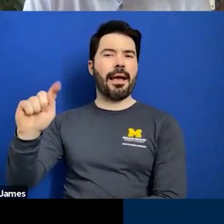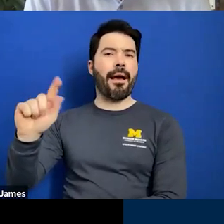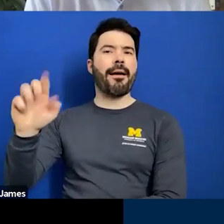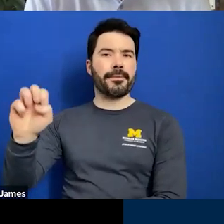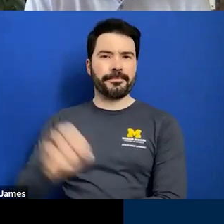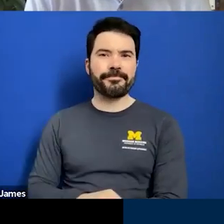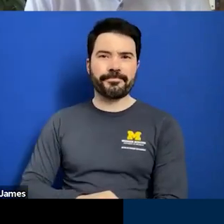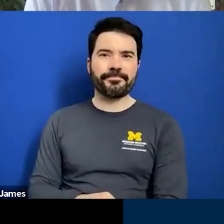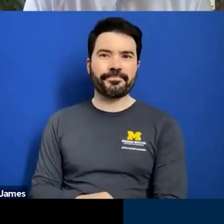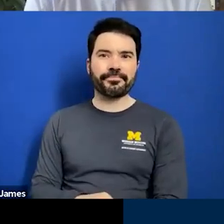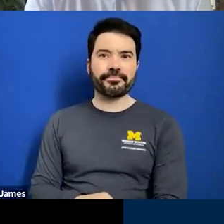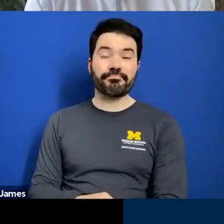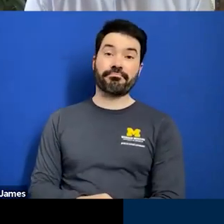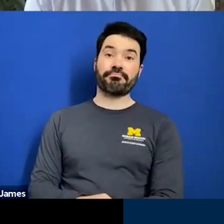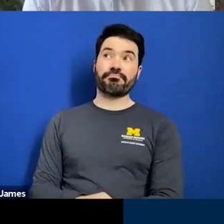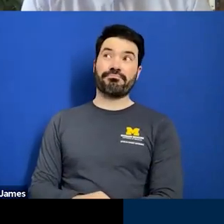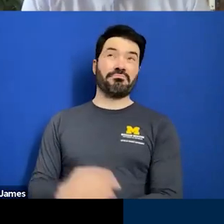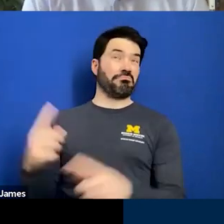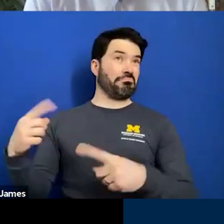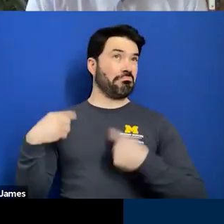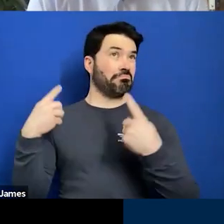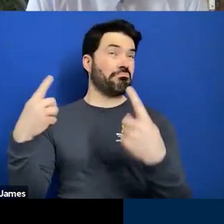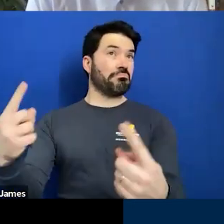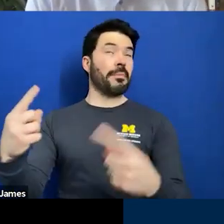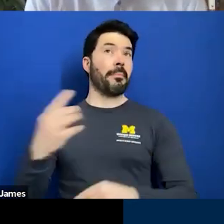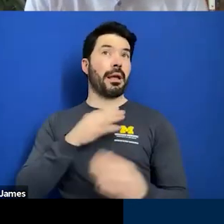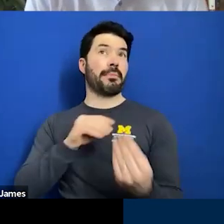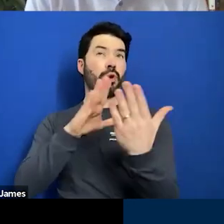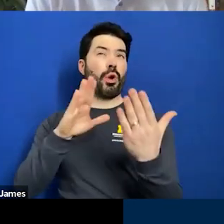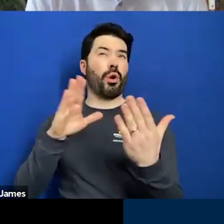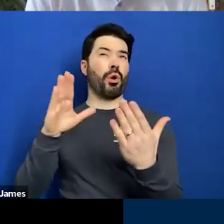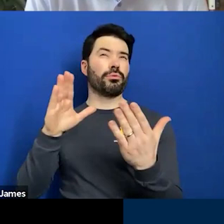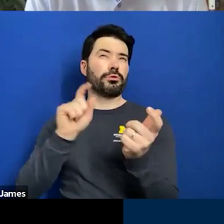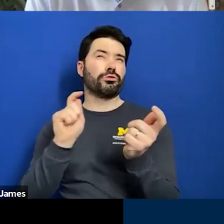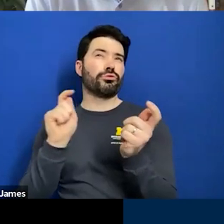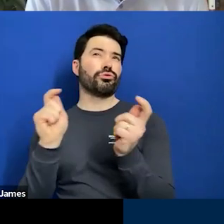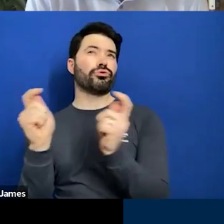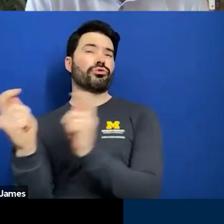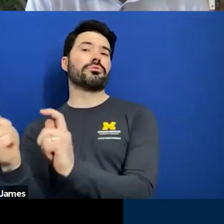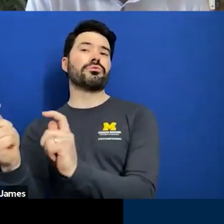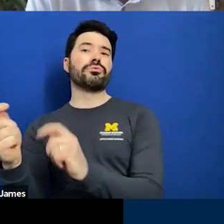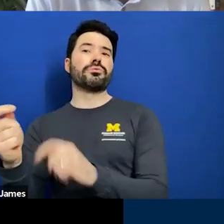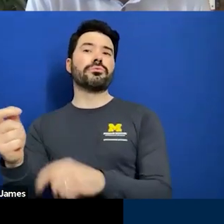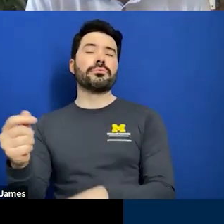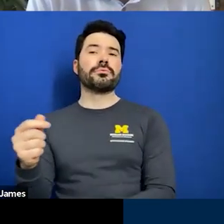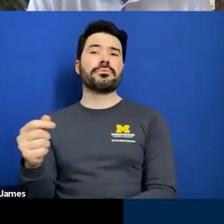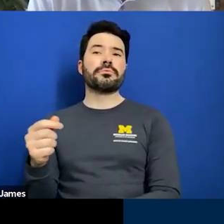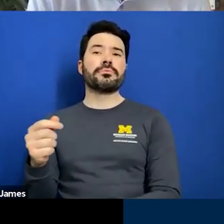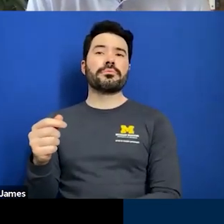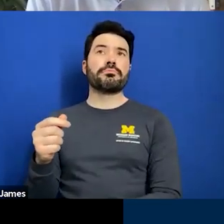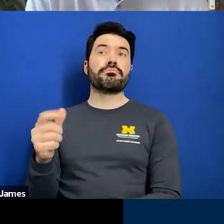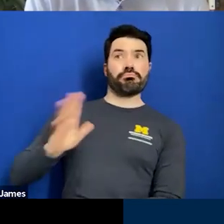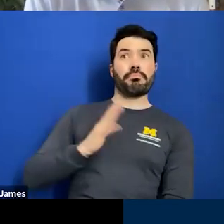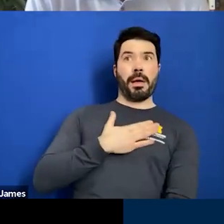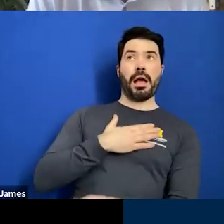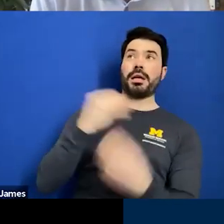something that has been kind of evolving how I approach hearing loss and how it's changed from how I was